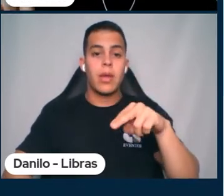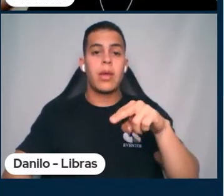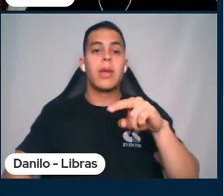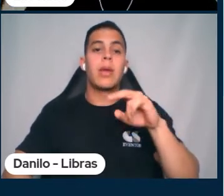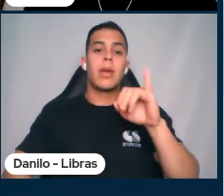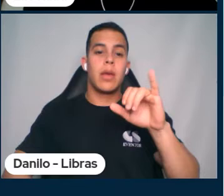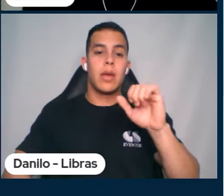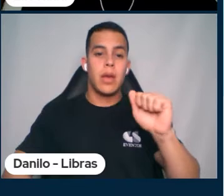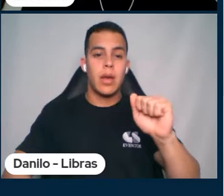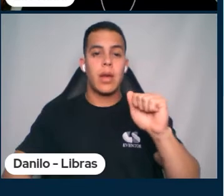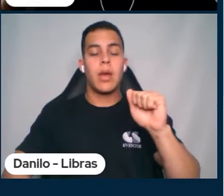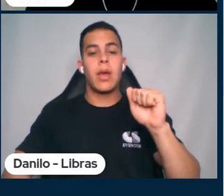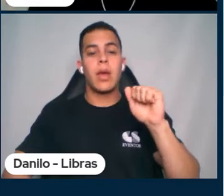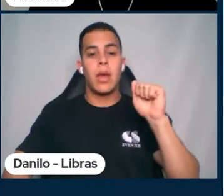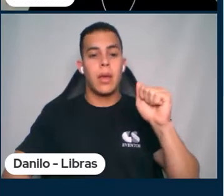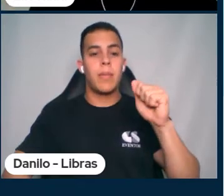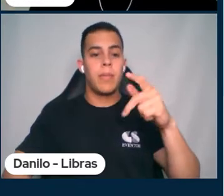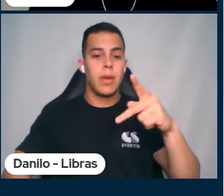So we have